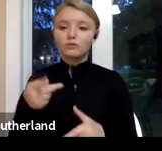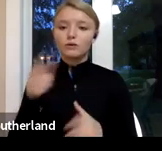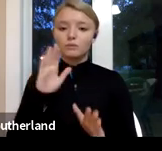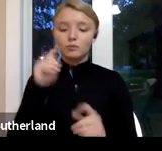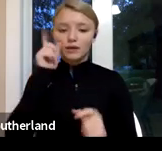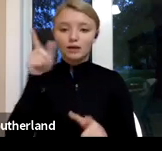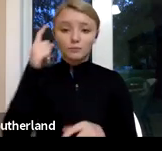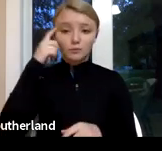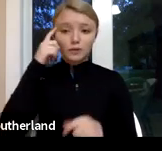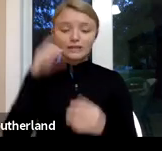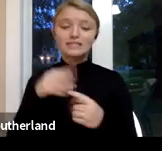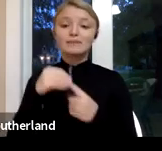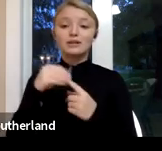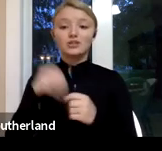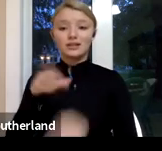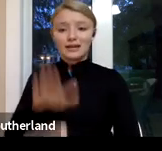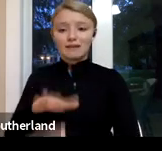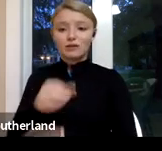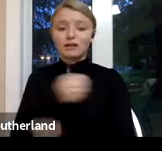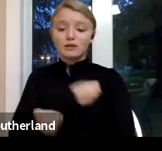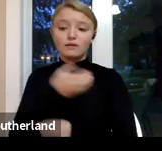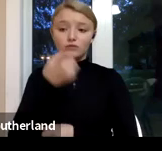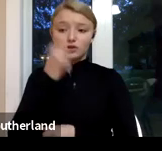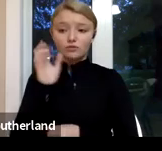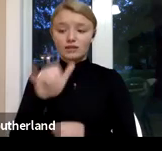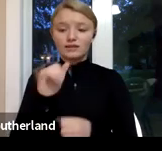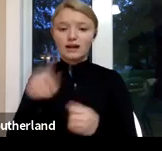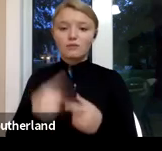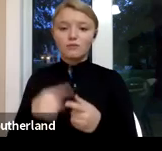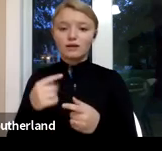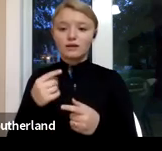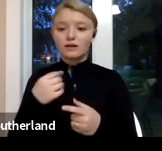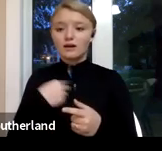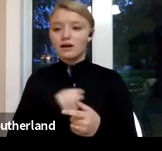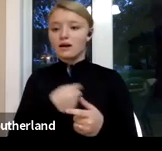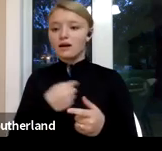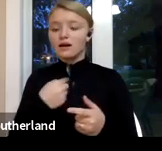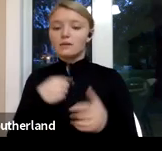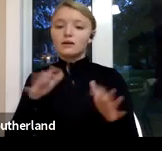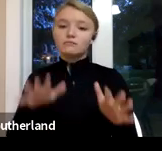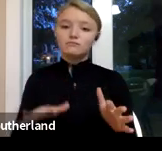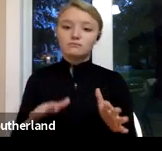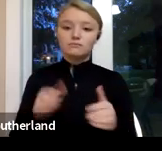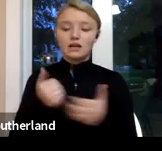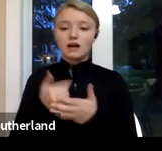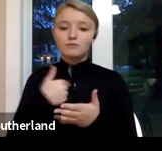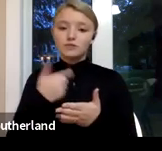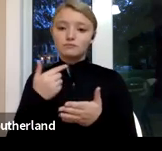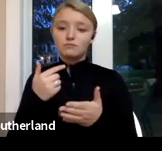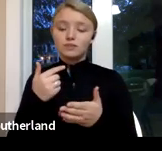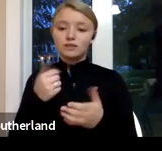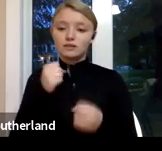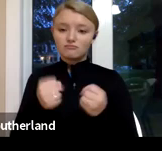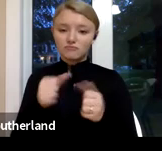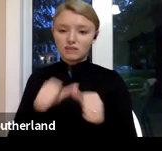afternoon. I love to drink these when I'm like hitting an afternoon slump. It helps me power through the rest of my day. It's all